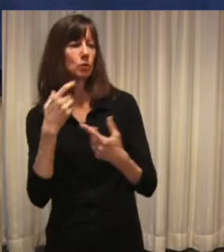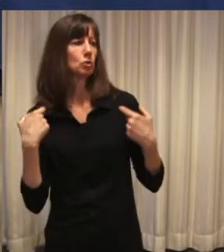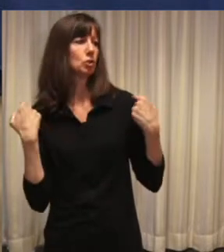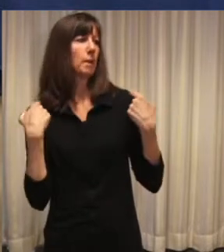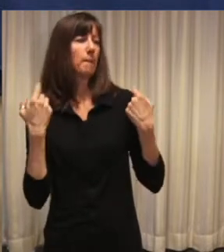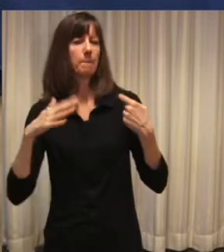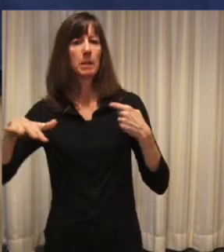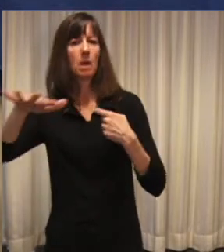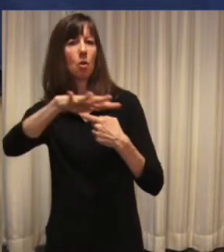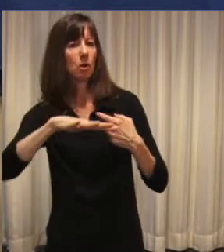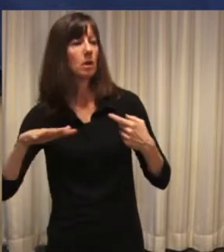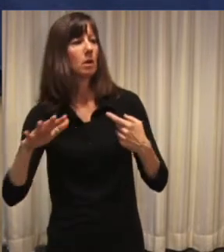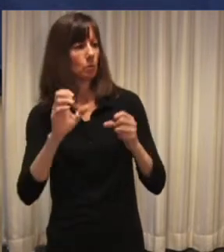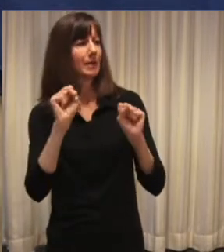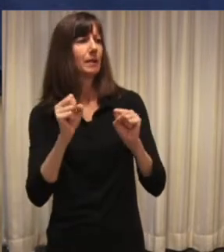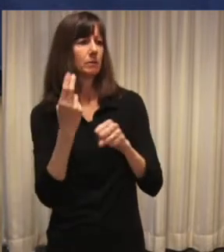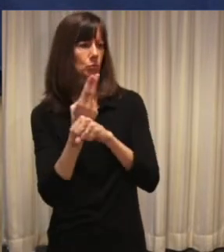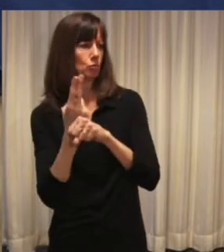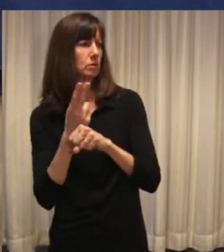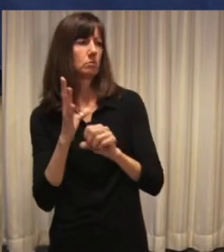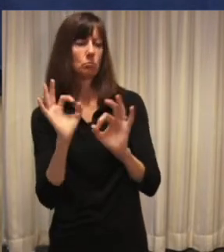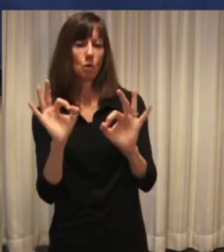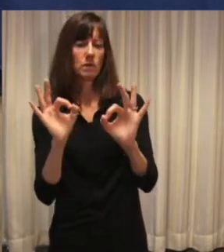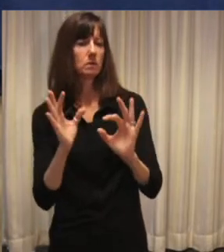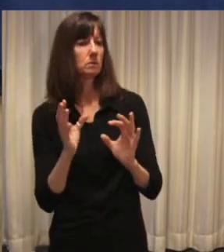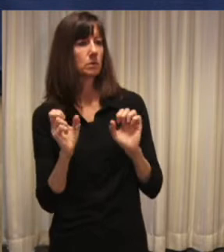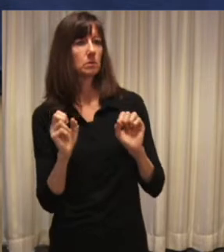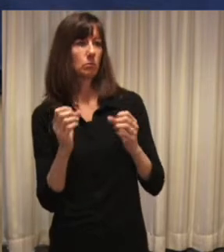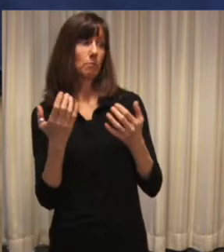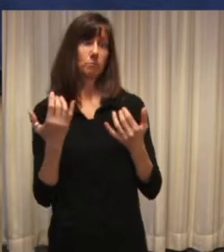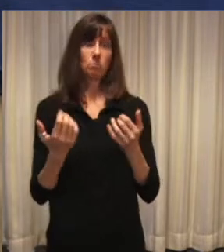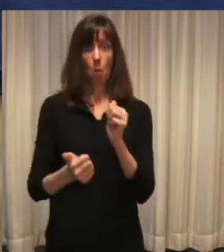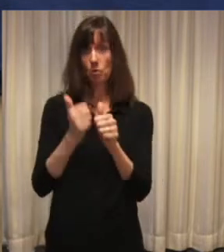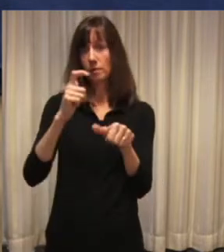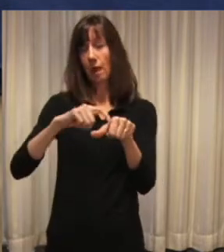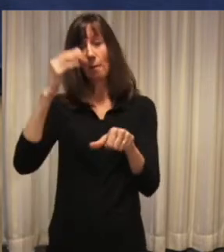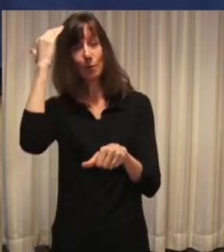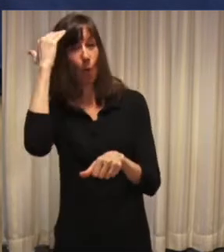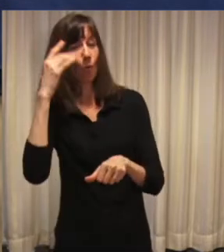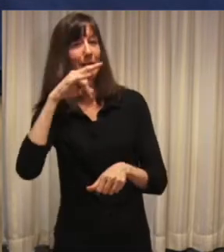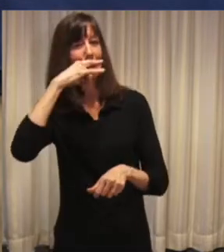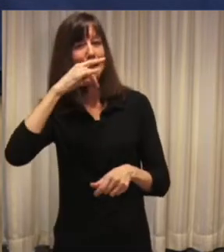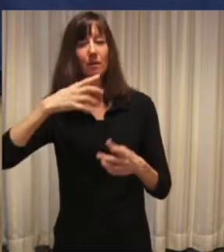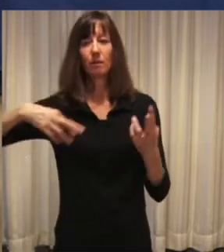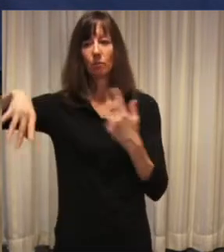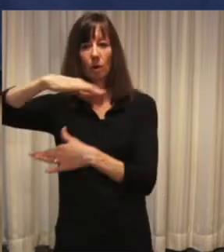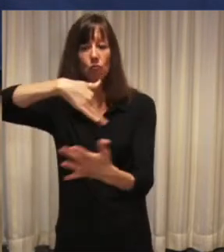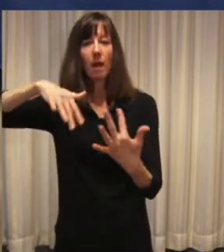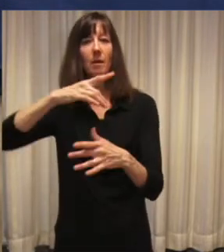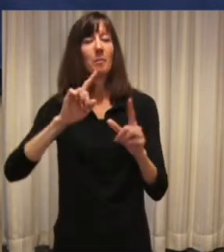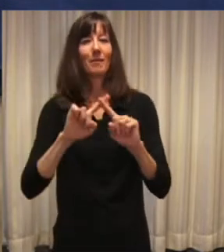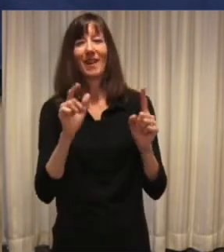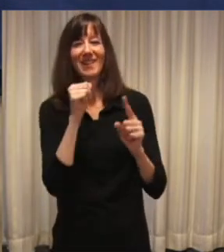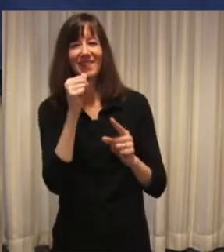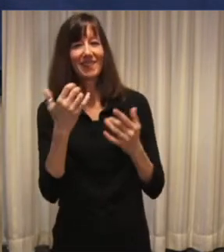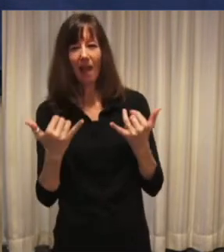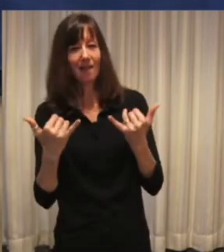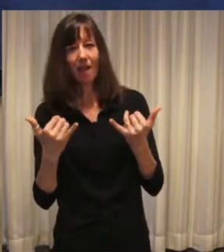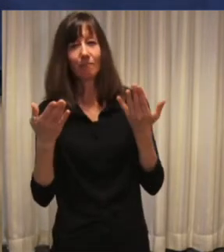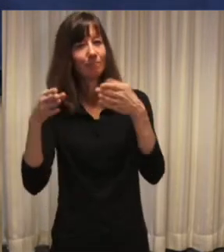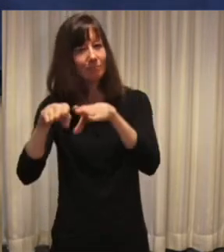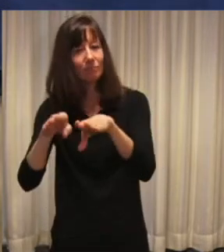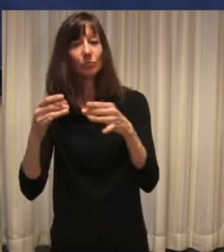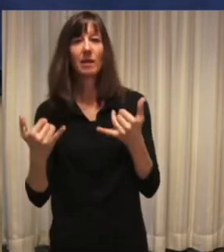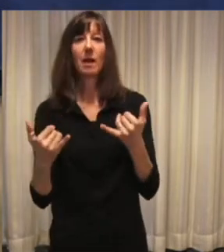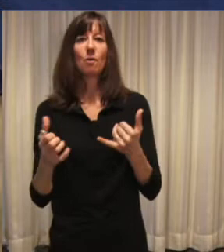help in a different way. Usually there's kids running around there, yeah, you know, participating in athletics or PE, but if this is what we need to do, I think this is the right thing and in the